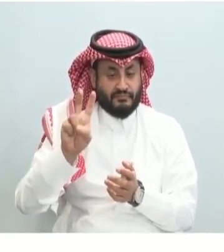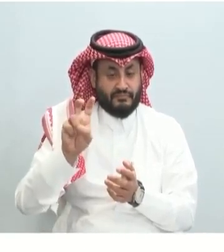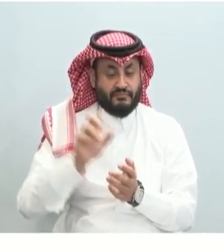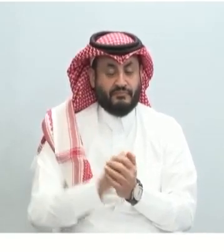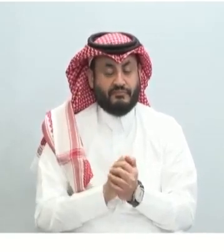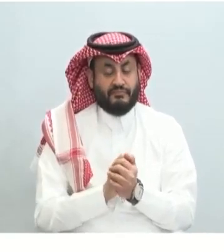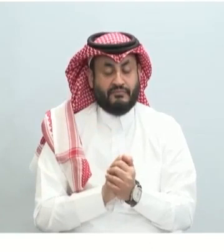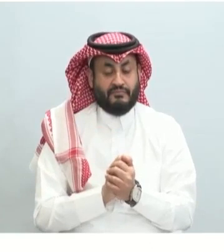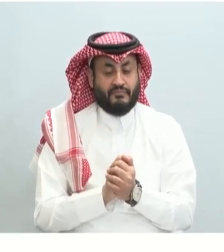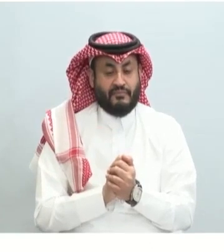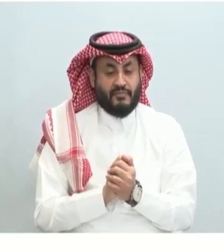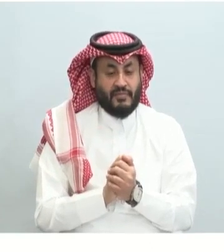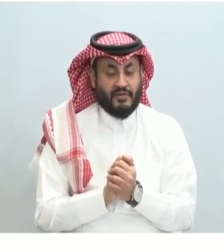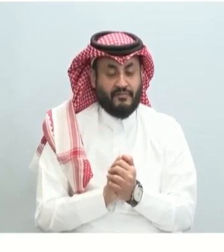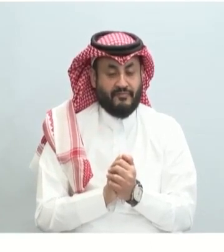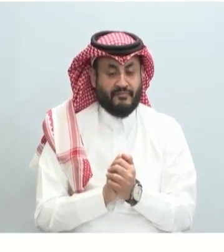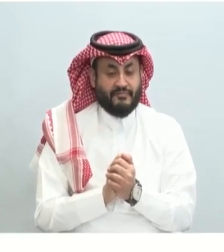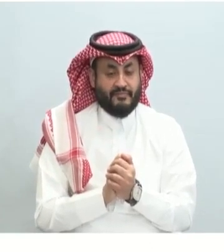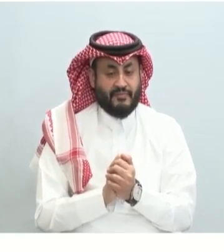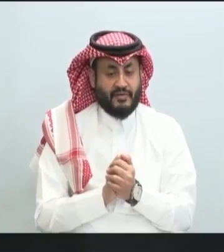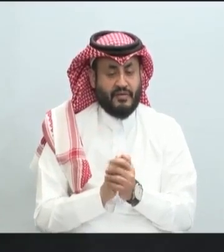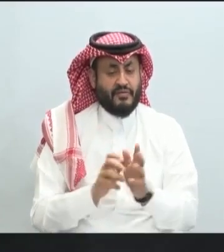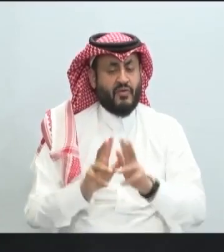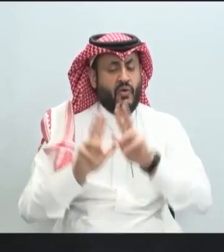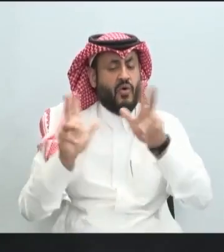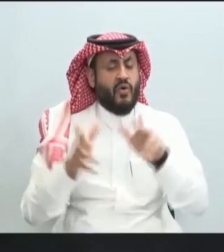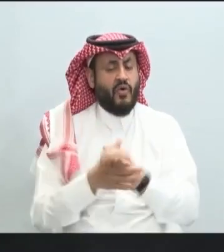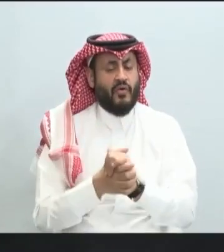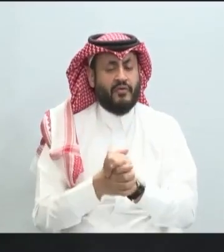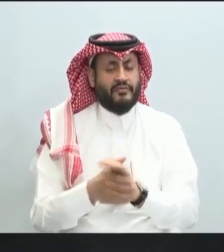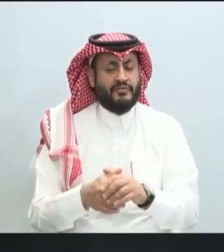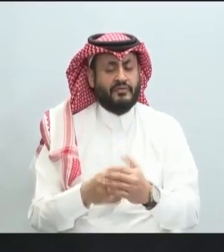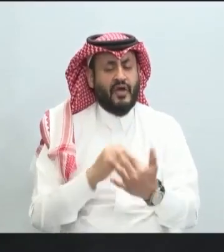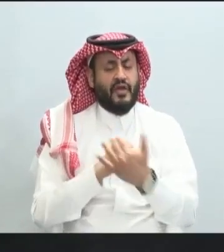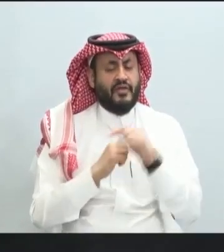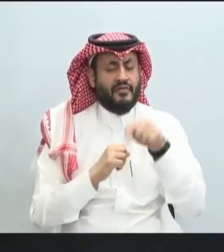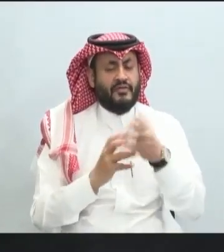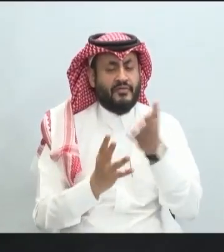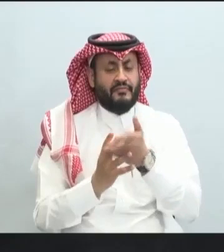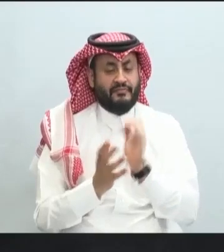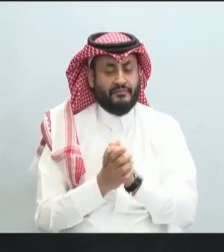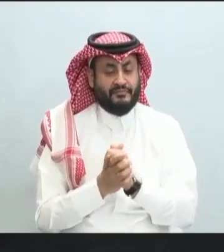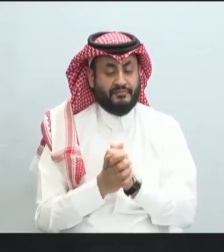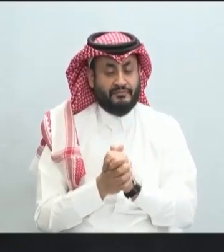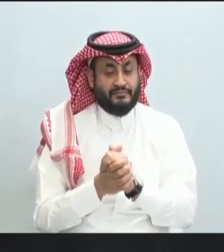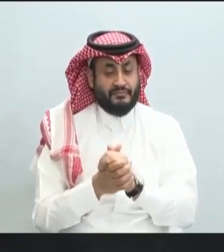and 100. So this is all what we did learn in this unit.